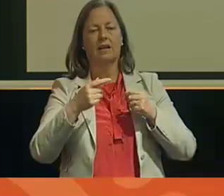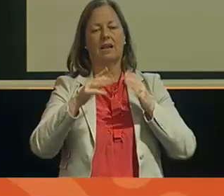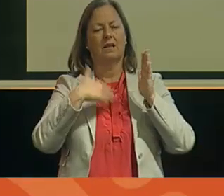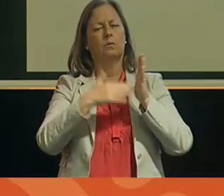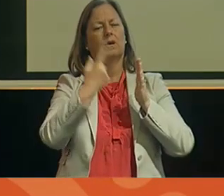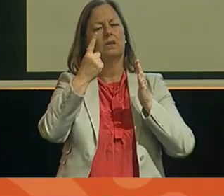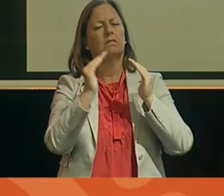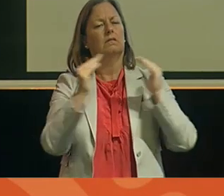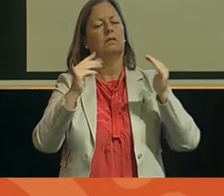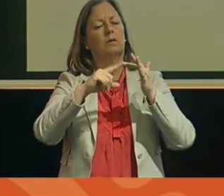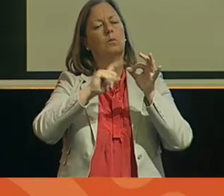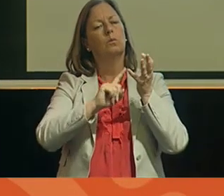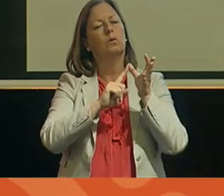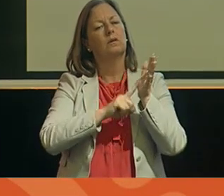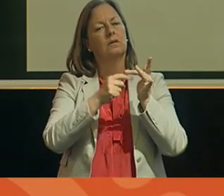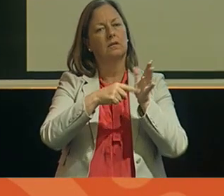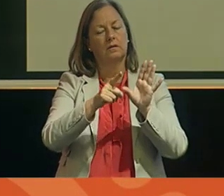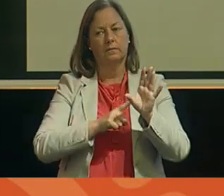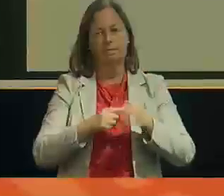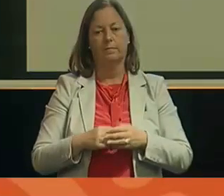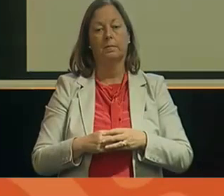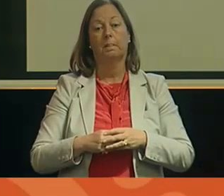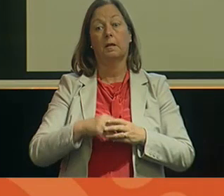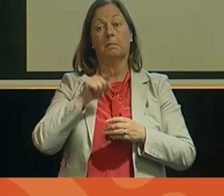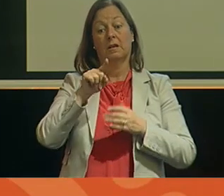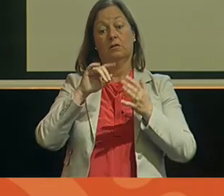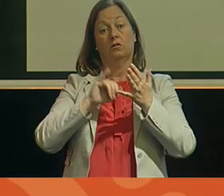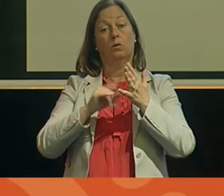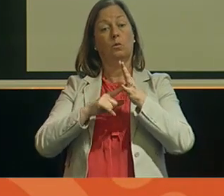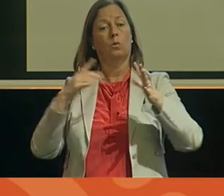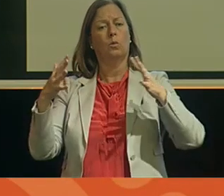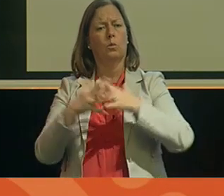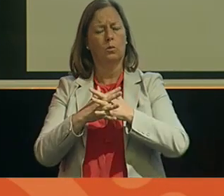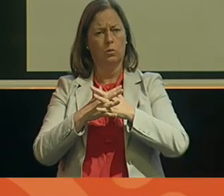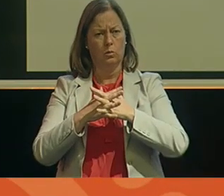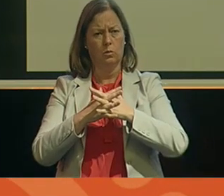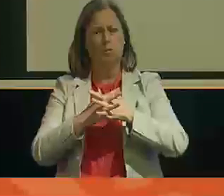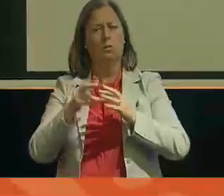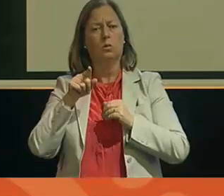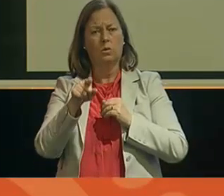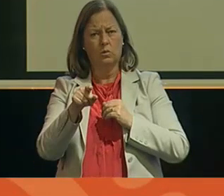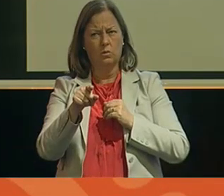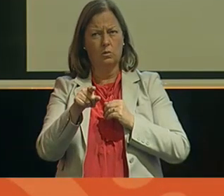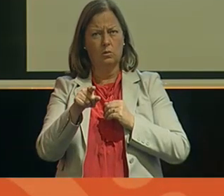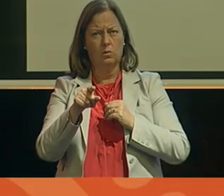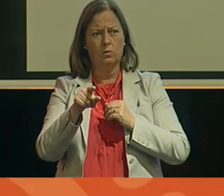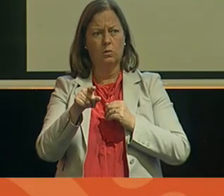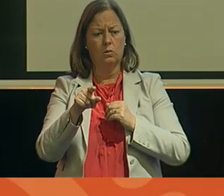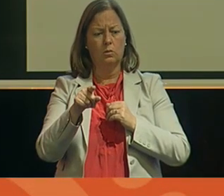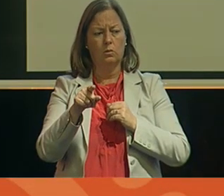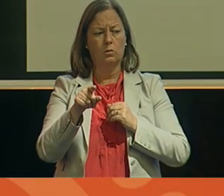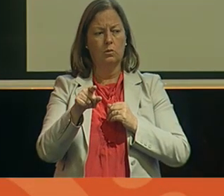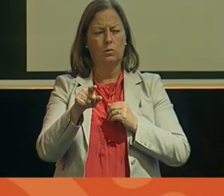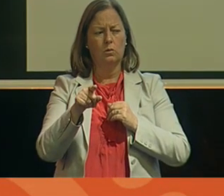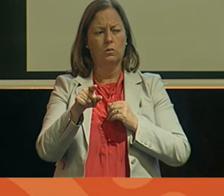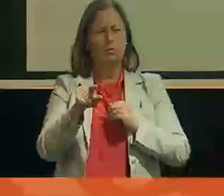It clearly stated that the Sharia law does contravenes towards the mother law of Malaysia, which is based on our